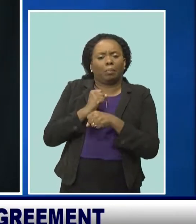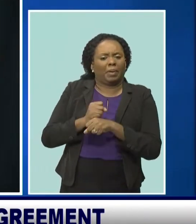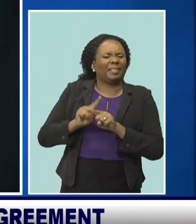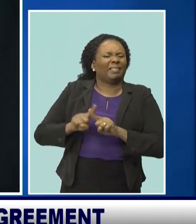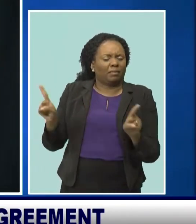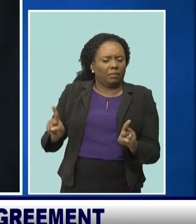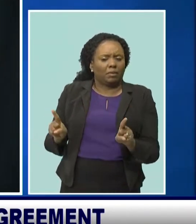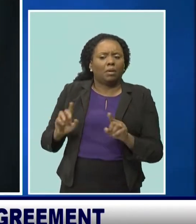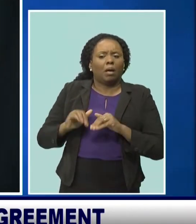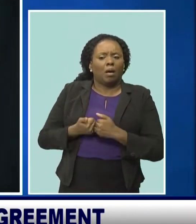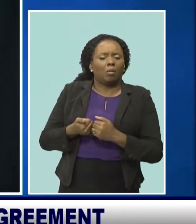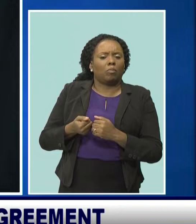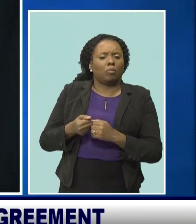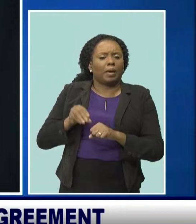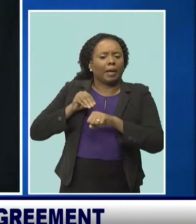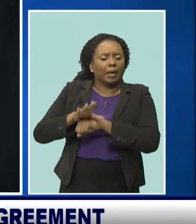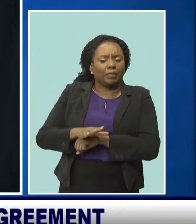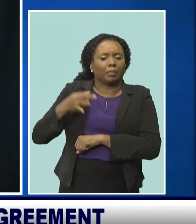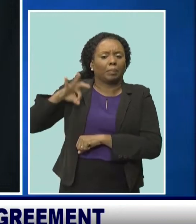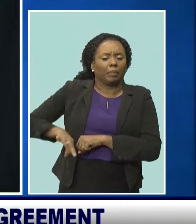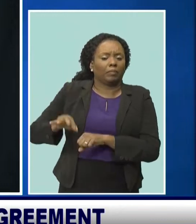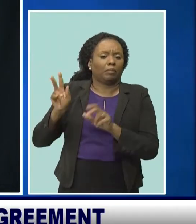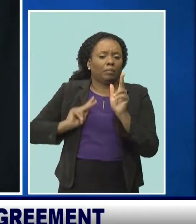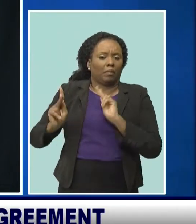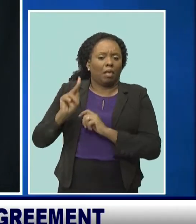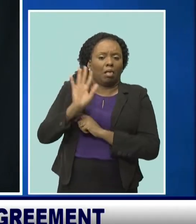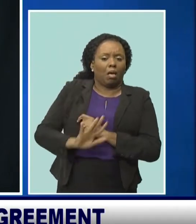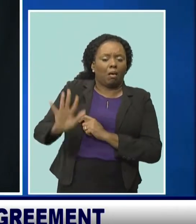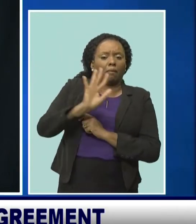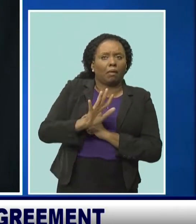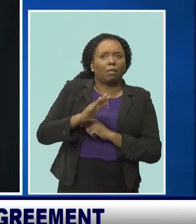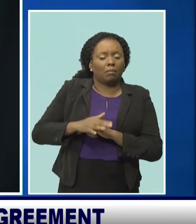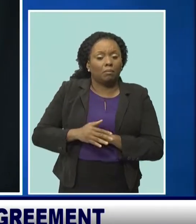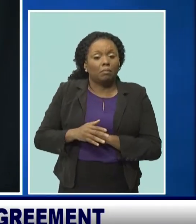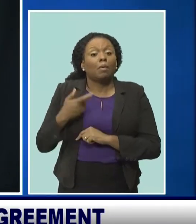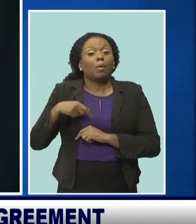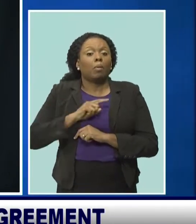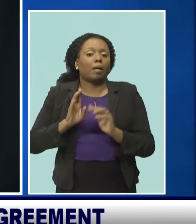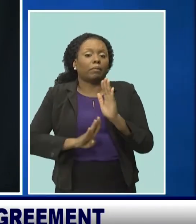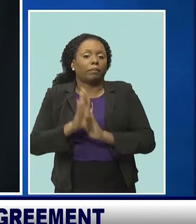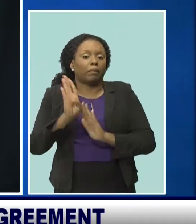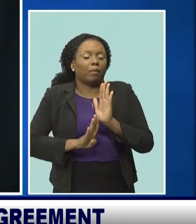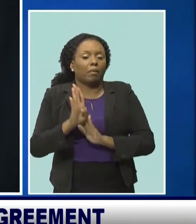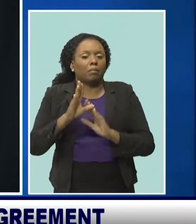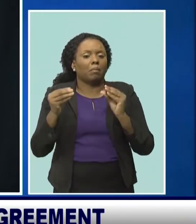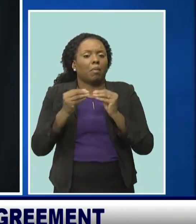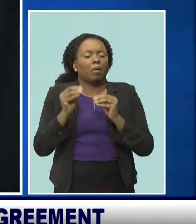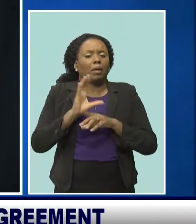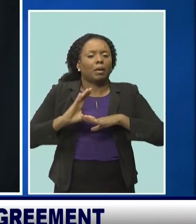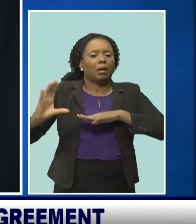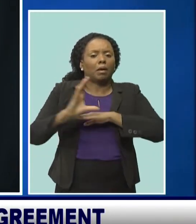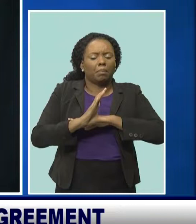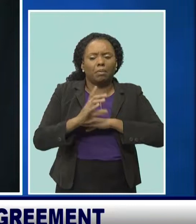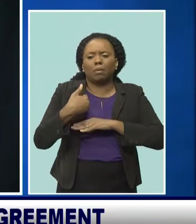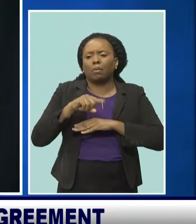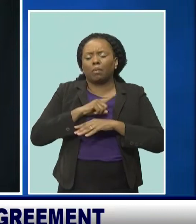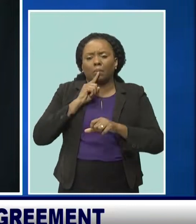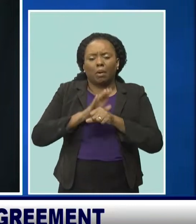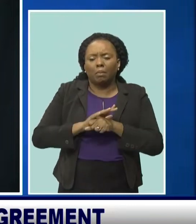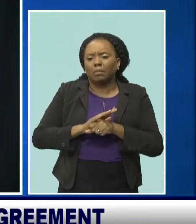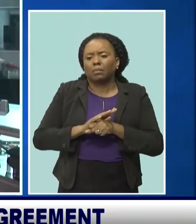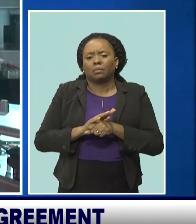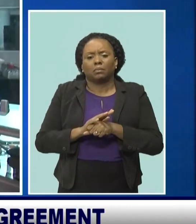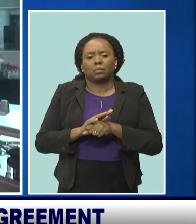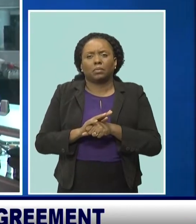people everywhere. With a growing UN family here in the region, we commit to supporting the progress made to